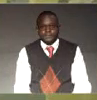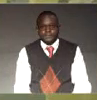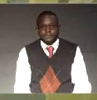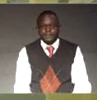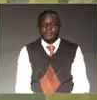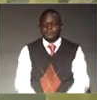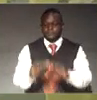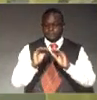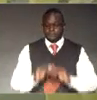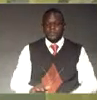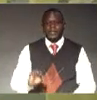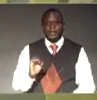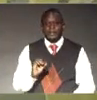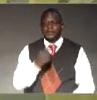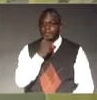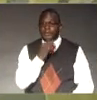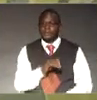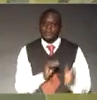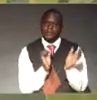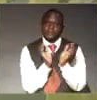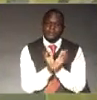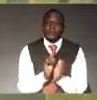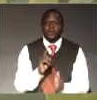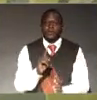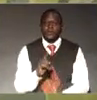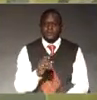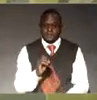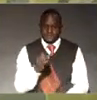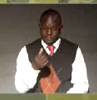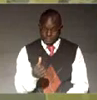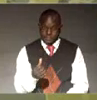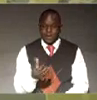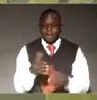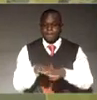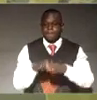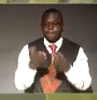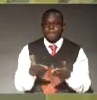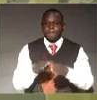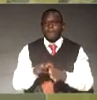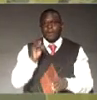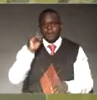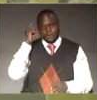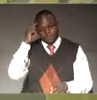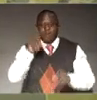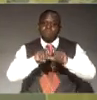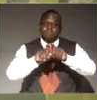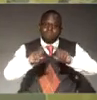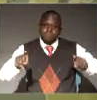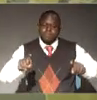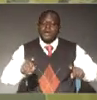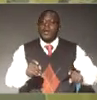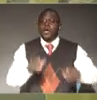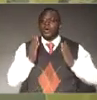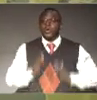Now, 8 suspects have been arrested and at least 106 boxes containing Government of Uganda labelled human drugs